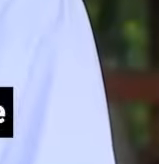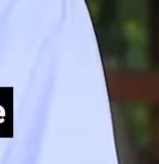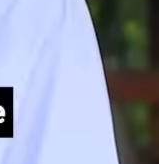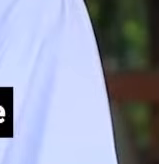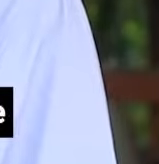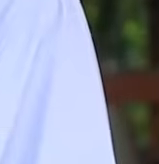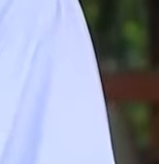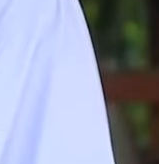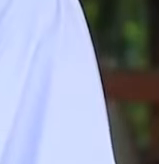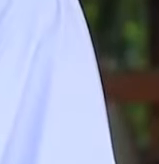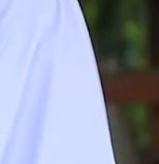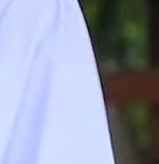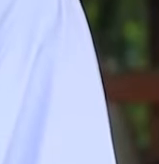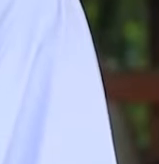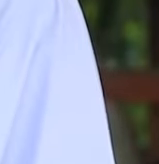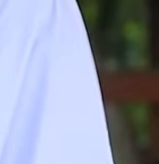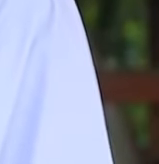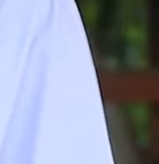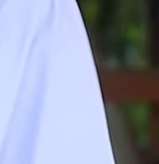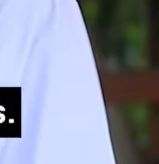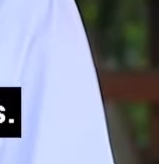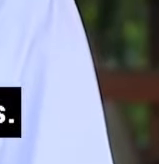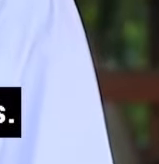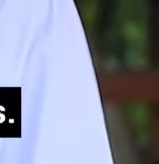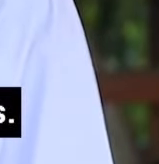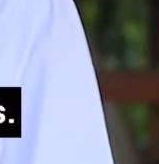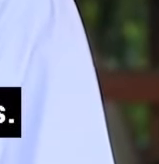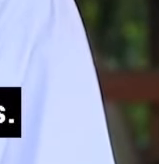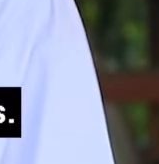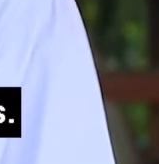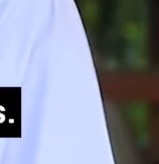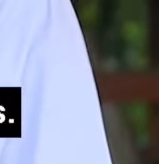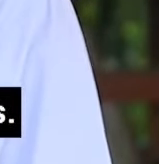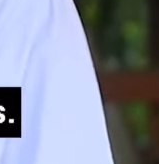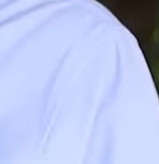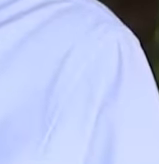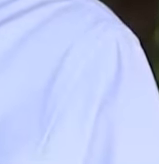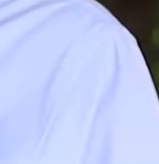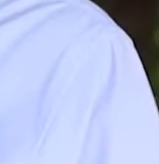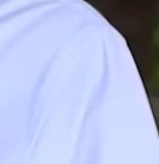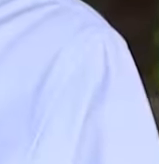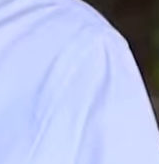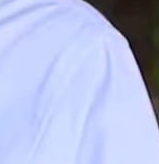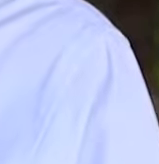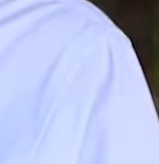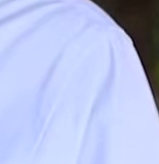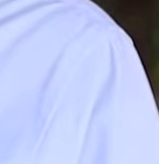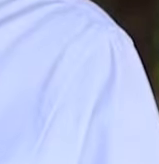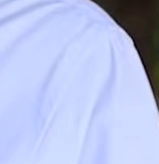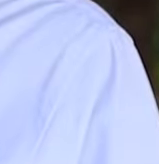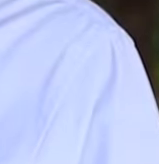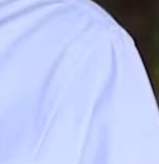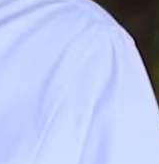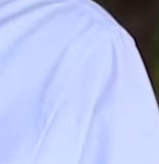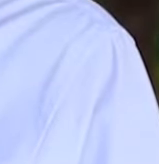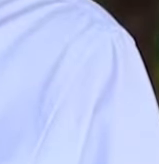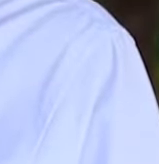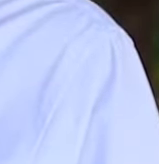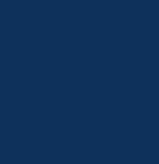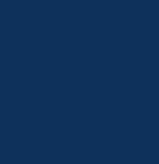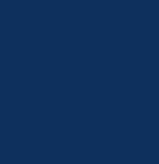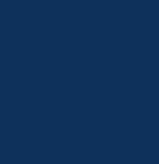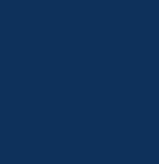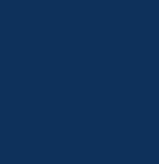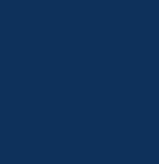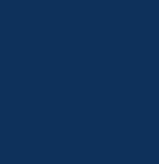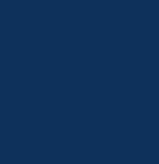leaders and interesting people across diverse backgrounds. I've been a journalist for 33 years, but podcasting is fresh territory for